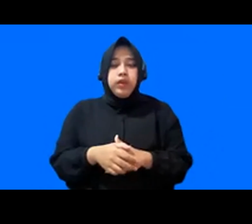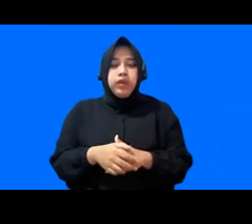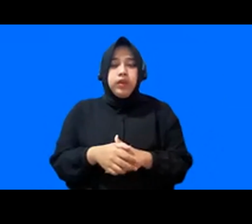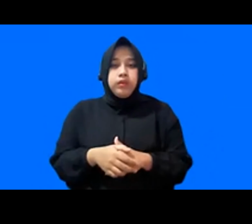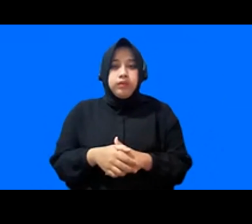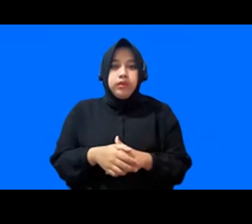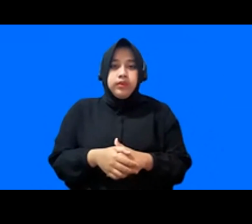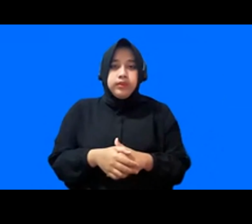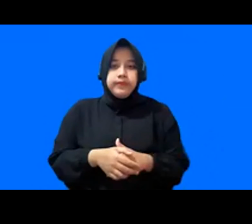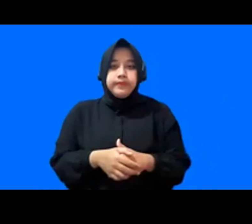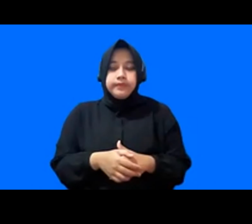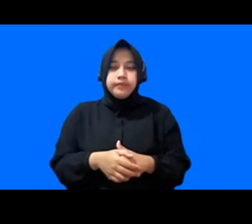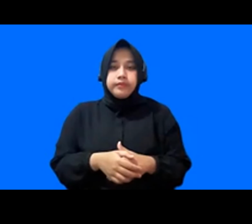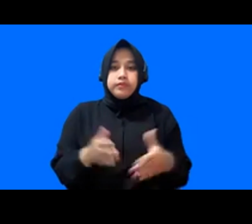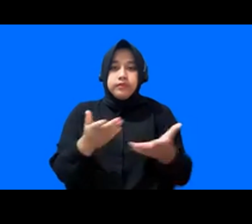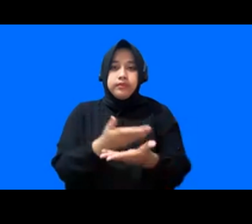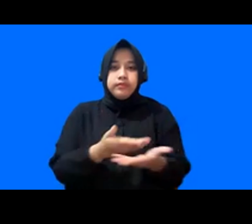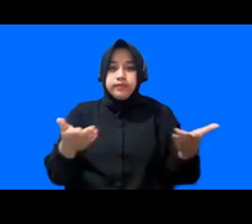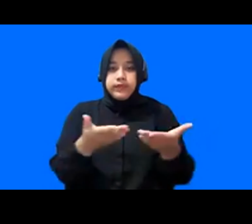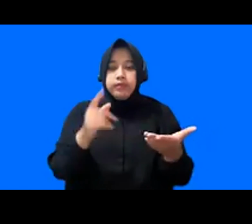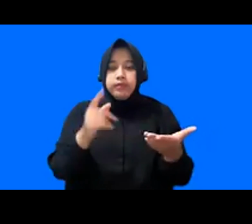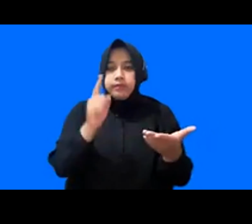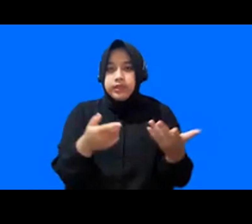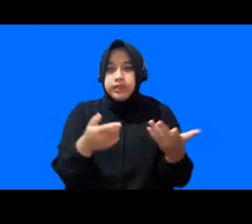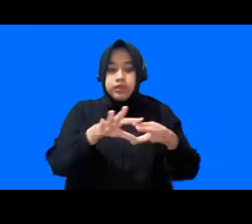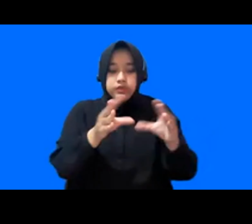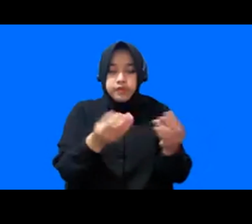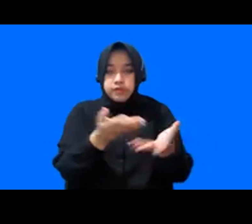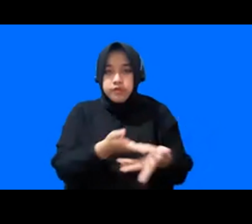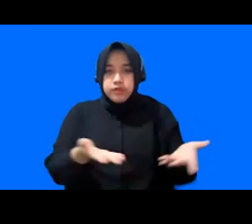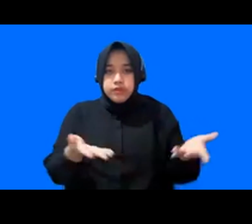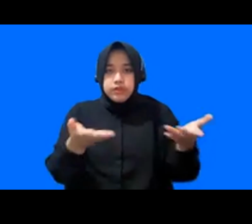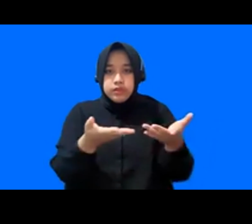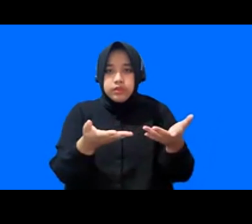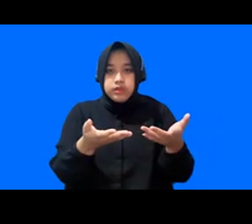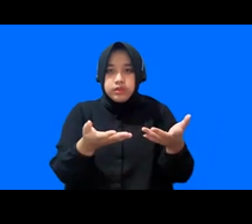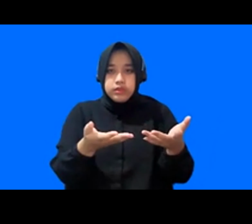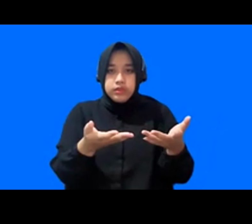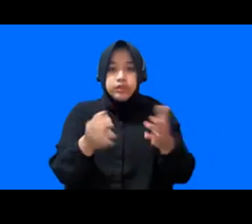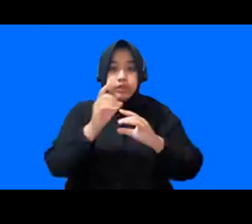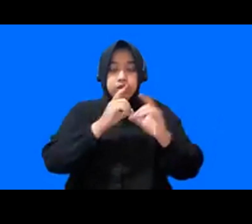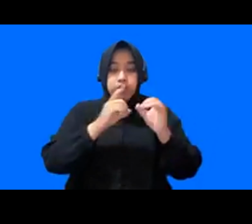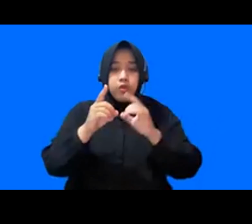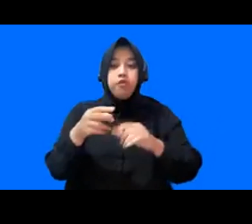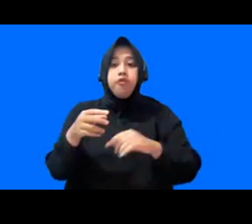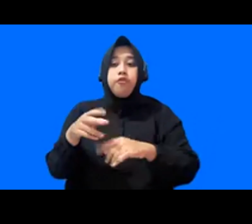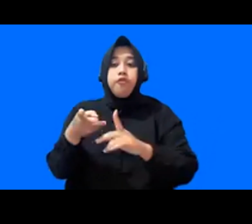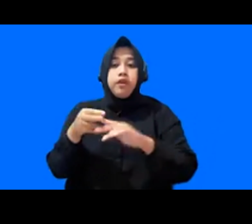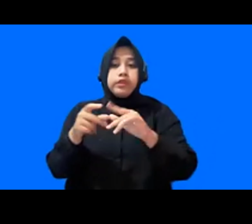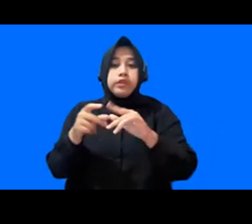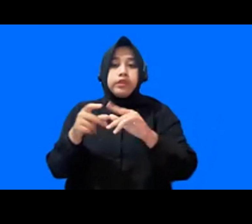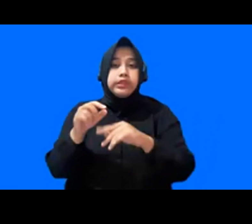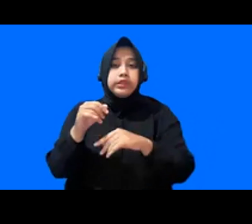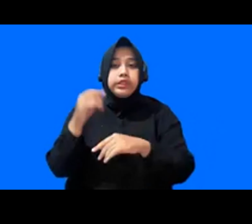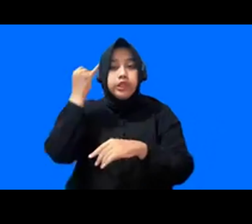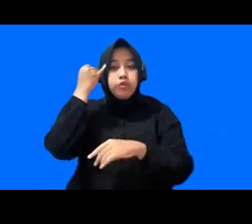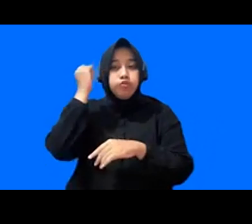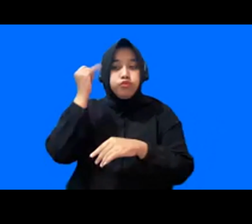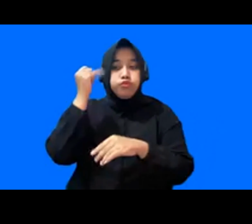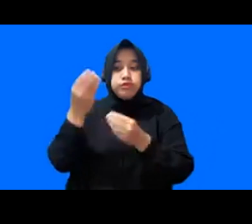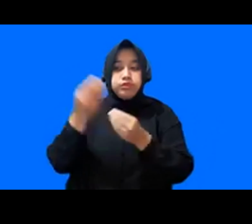inclusion in urban environments. The dialogues like these validate that the knowledge, the networks, the energy, and